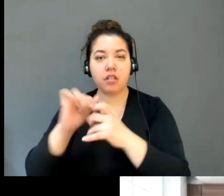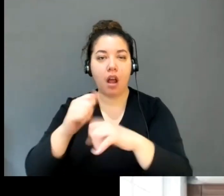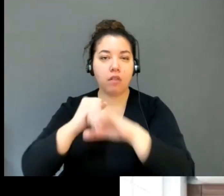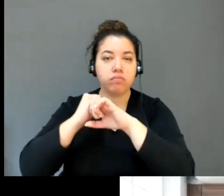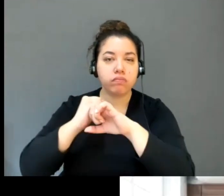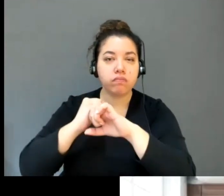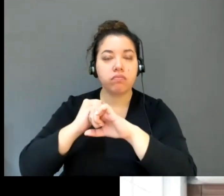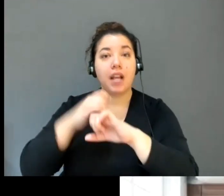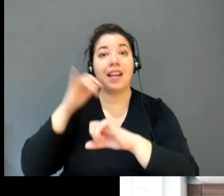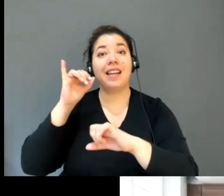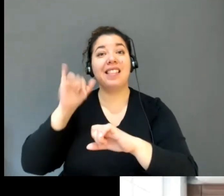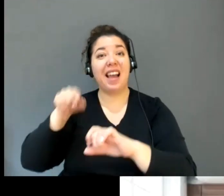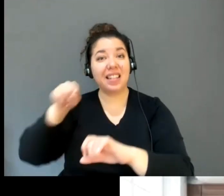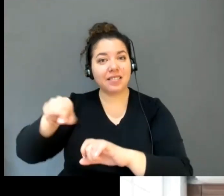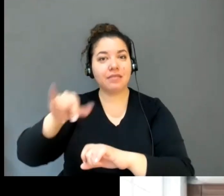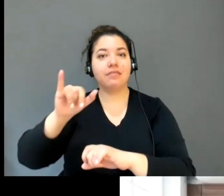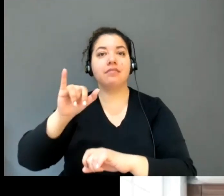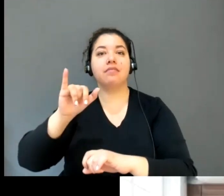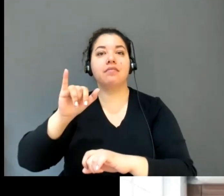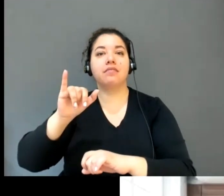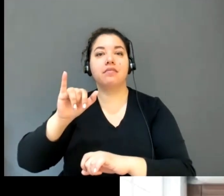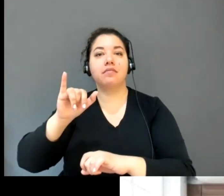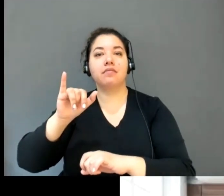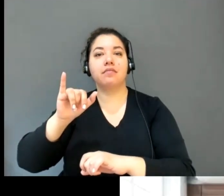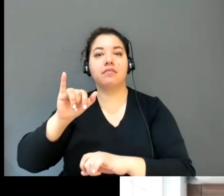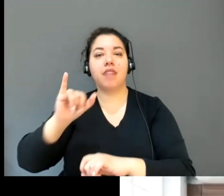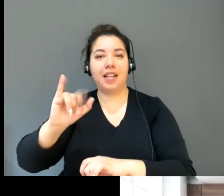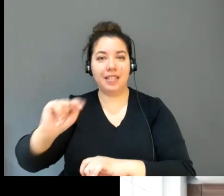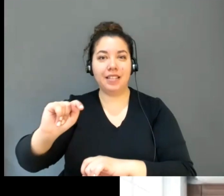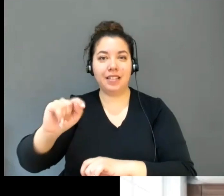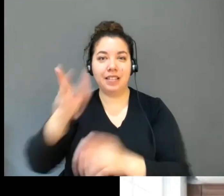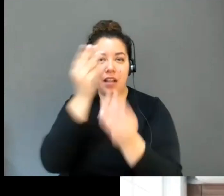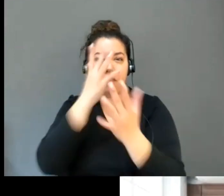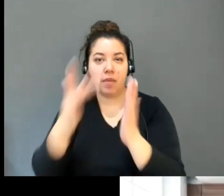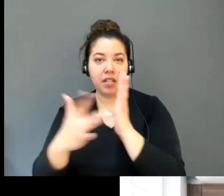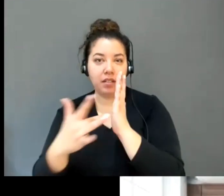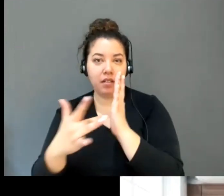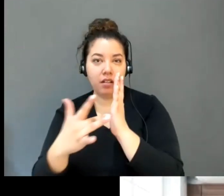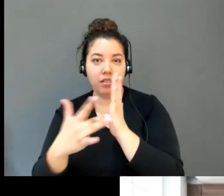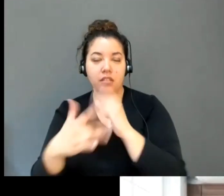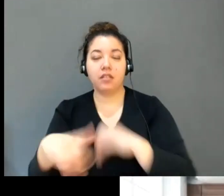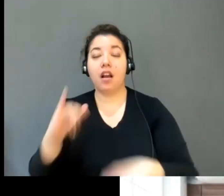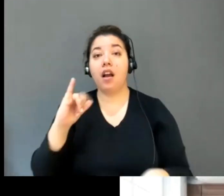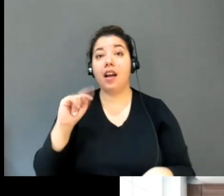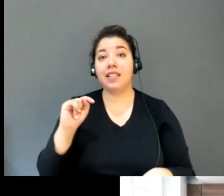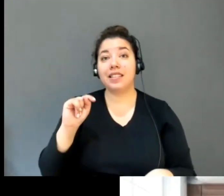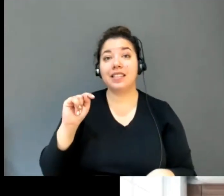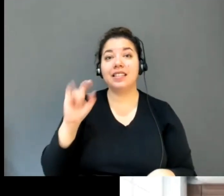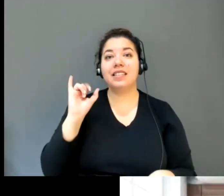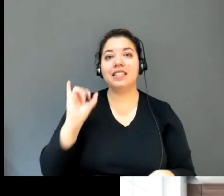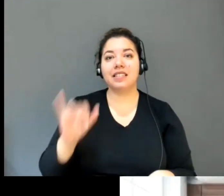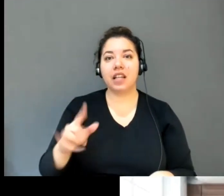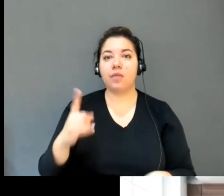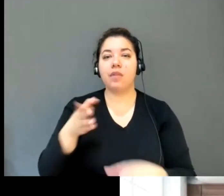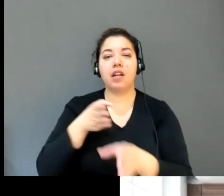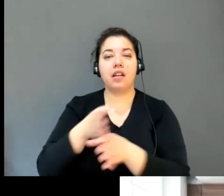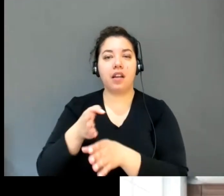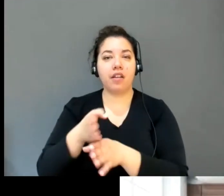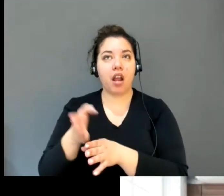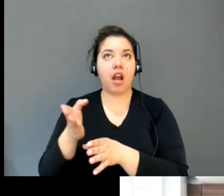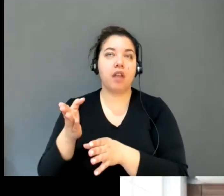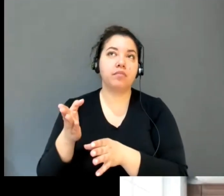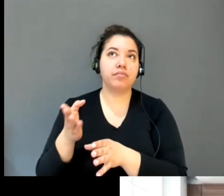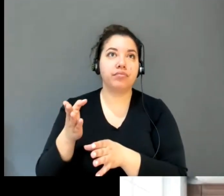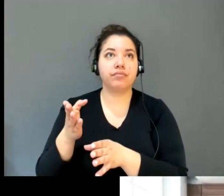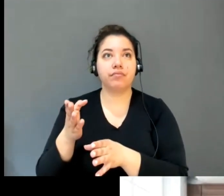then information technology is definitely the place for you. IT is an area where you are sort of more core